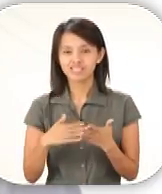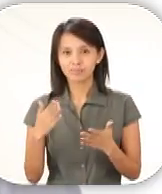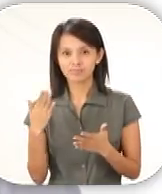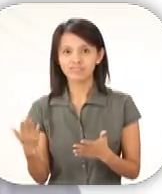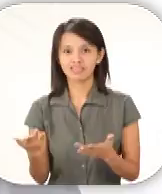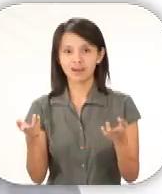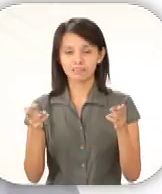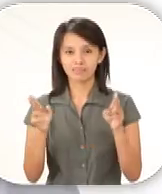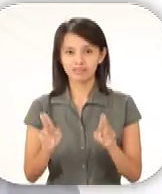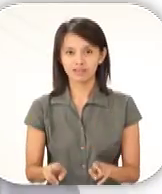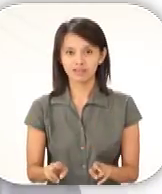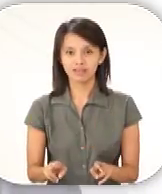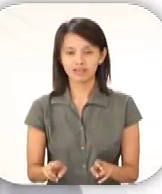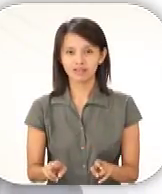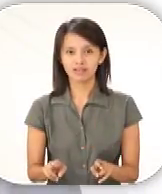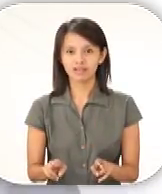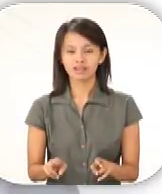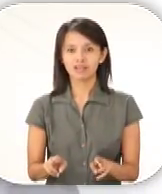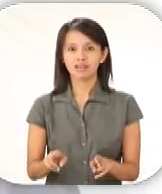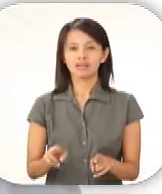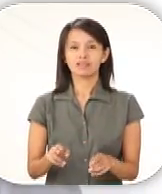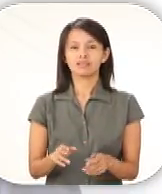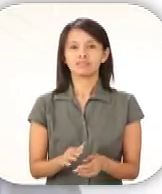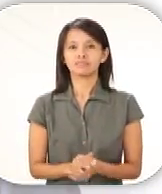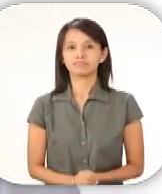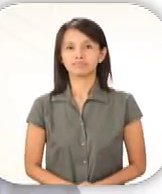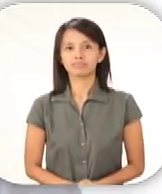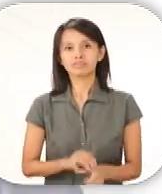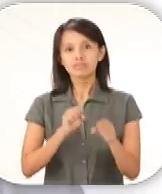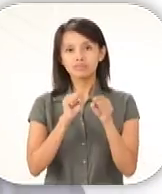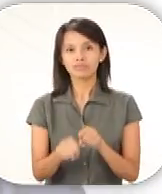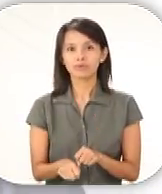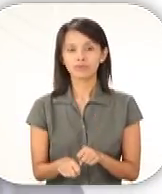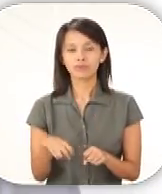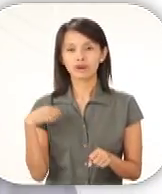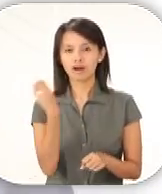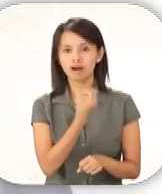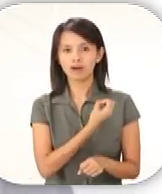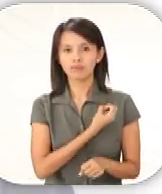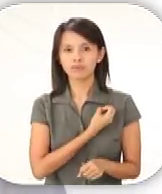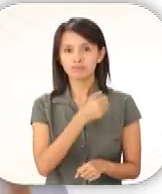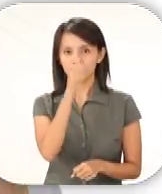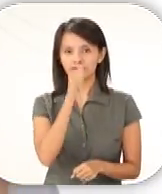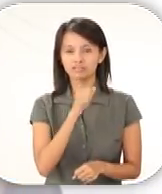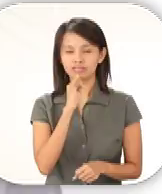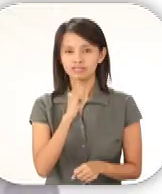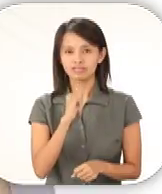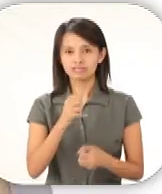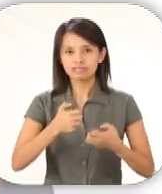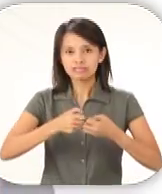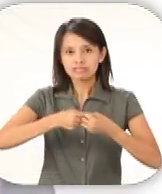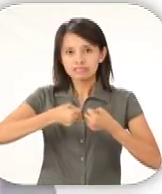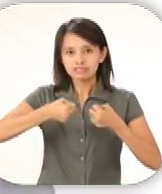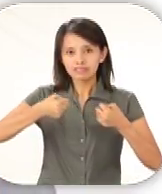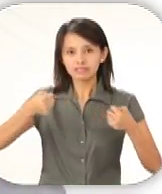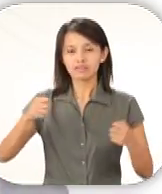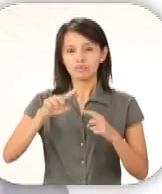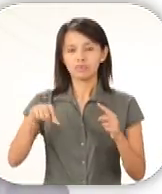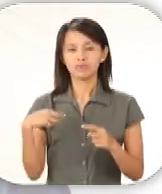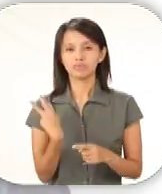namang kahihinatnan ang ating paghihintay. So, our patience